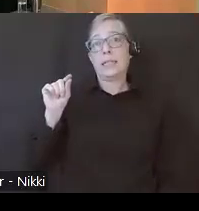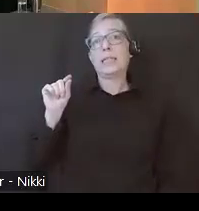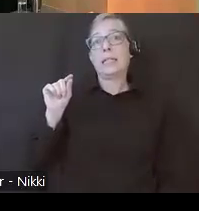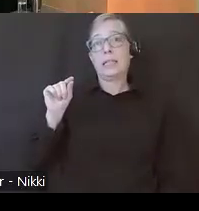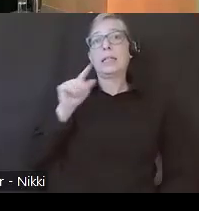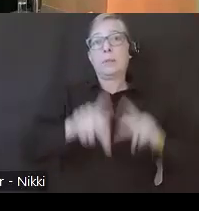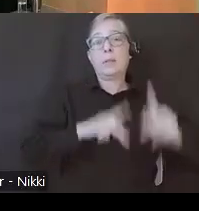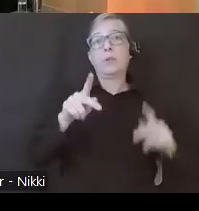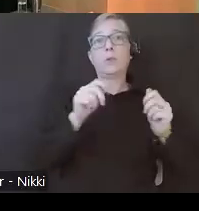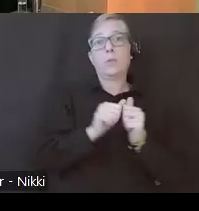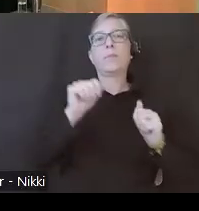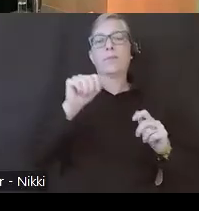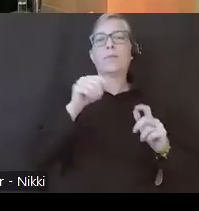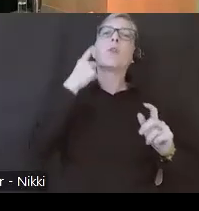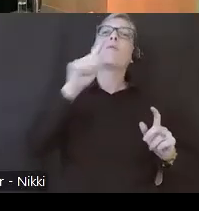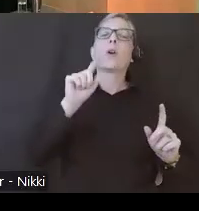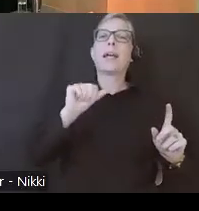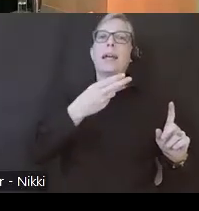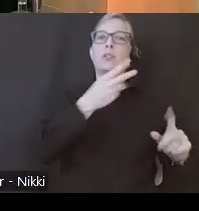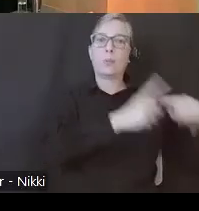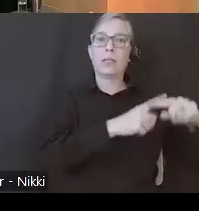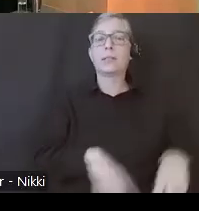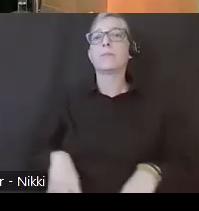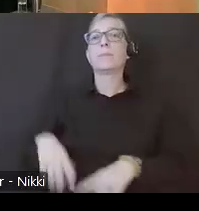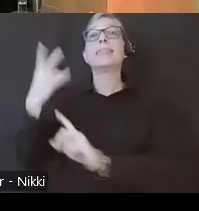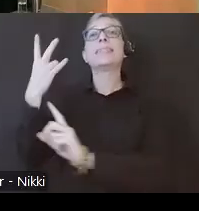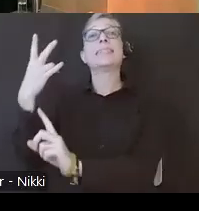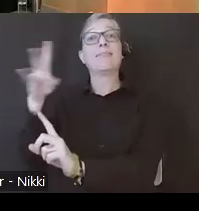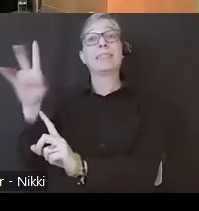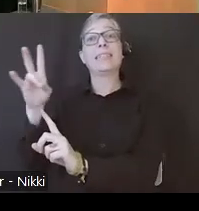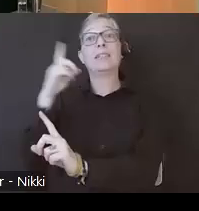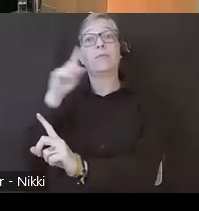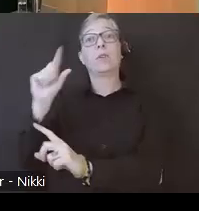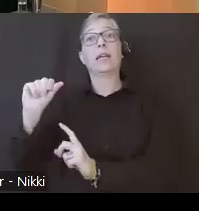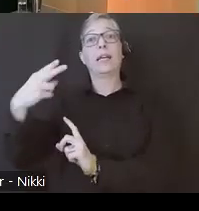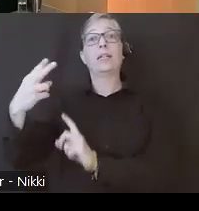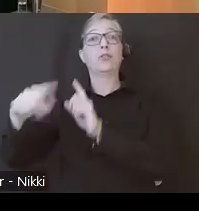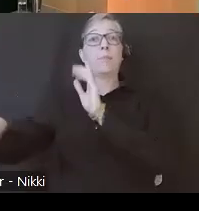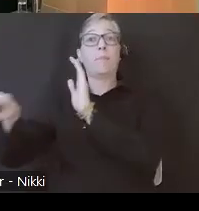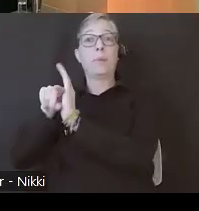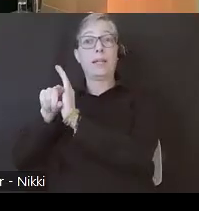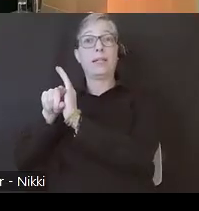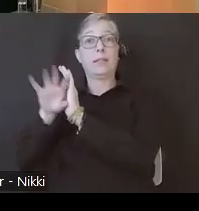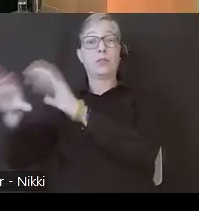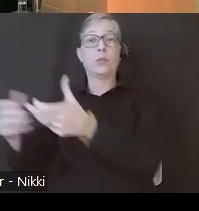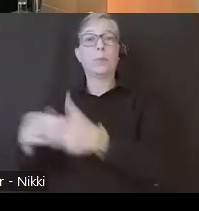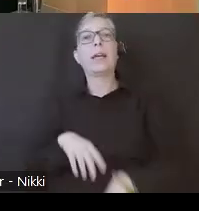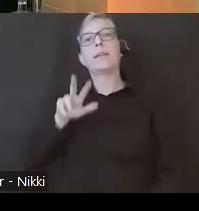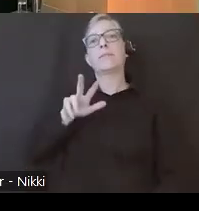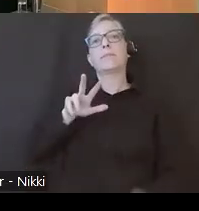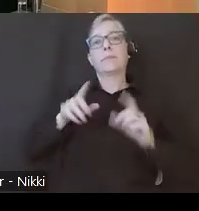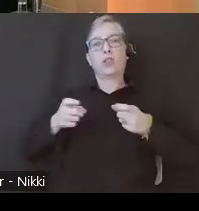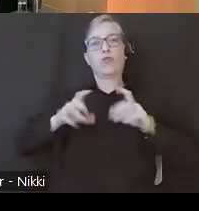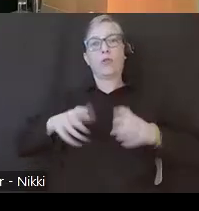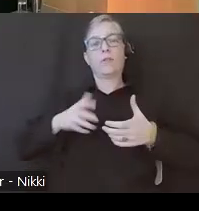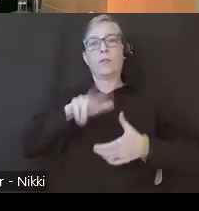our AH+ group, 17 individuals in our AH- group, and 33 controls. These groups are well matched. There